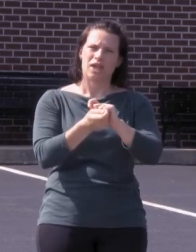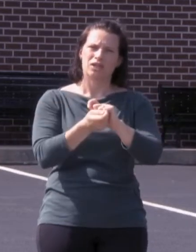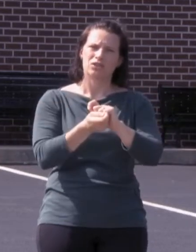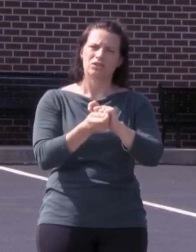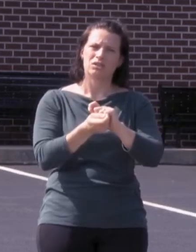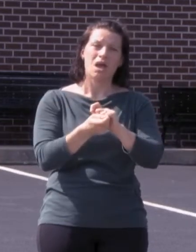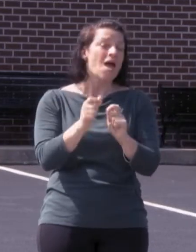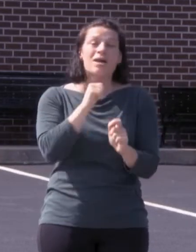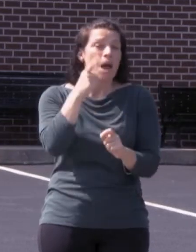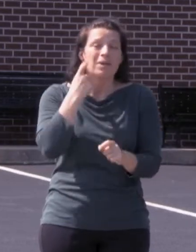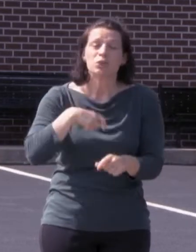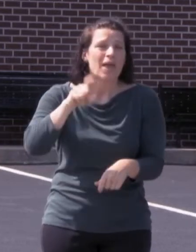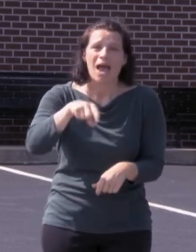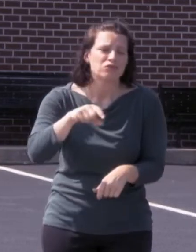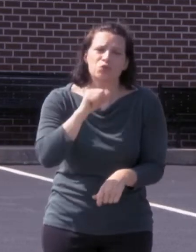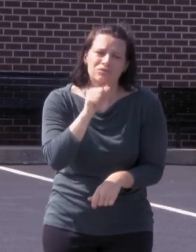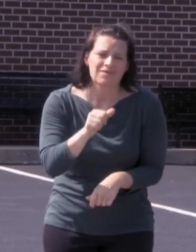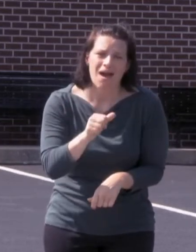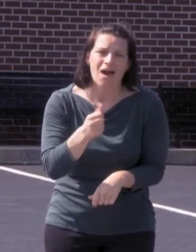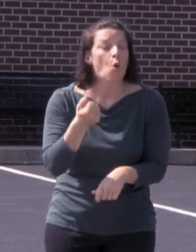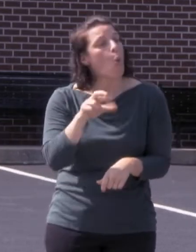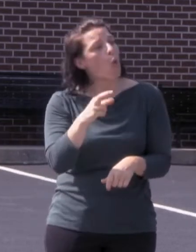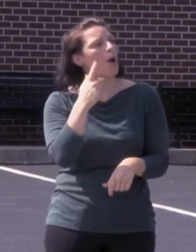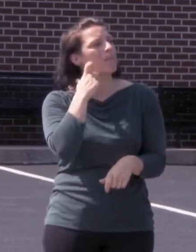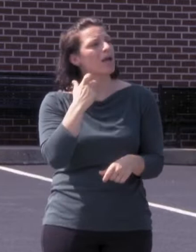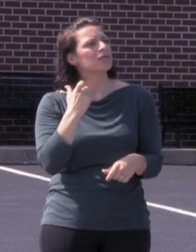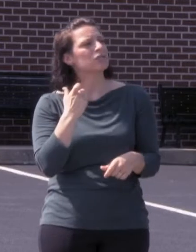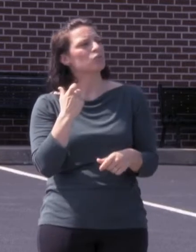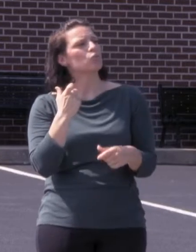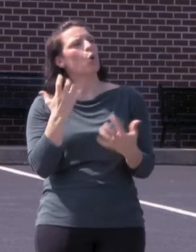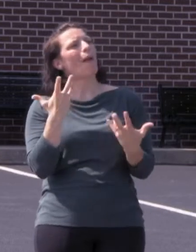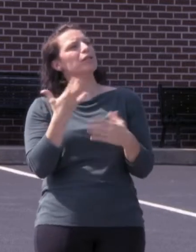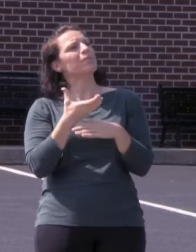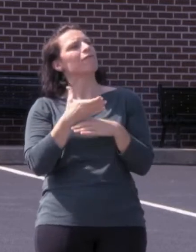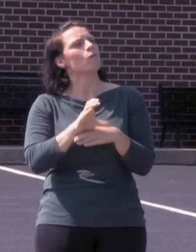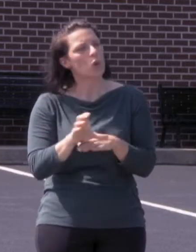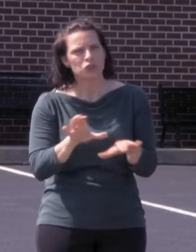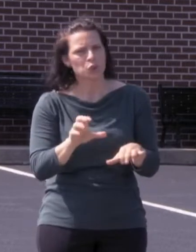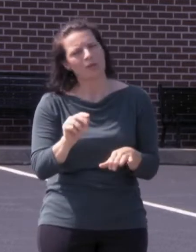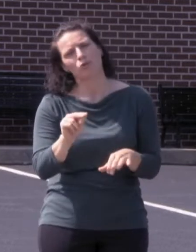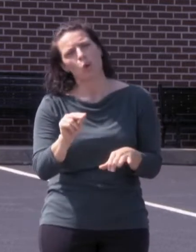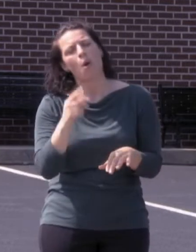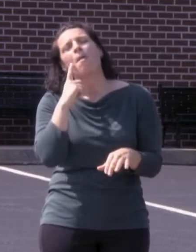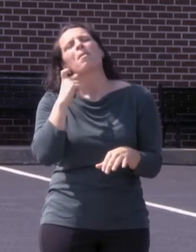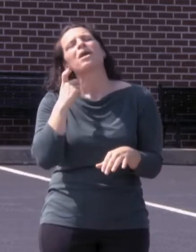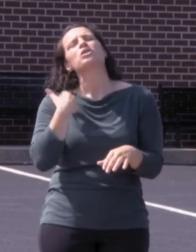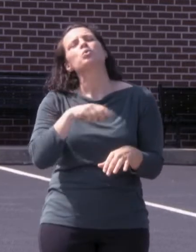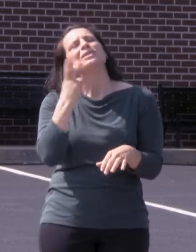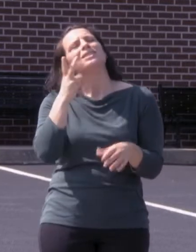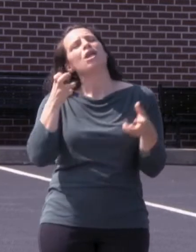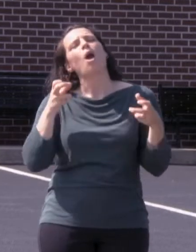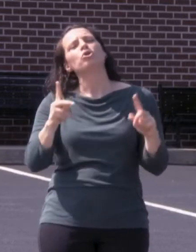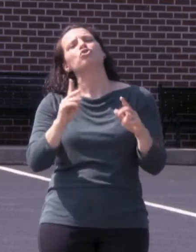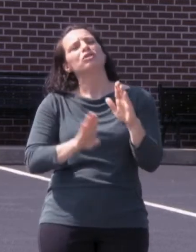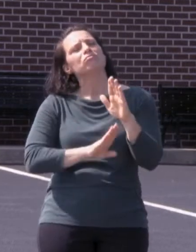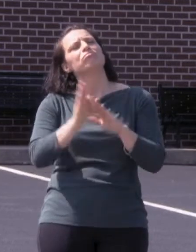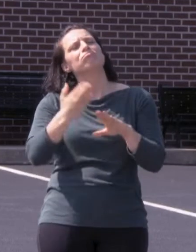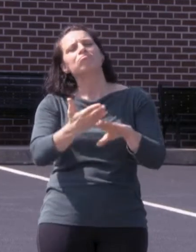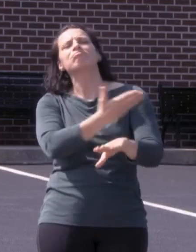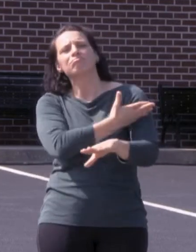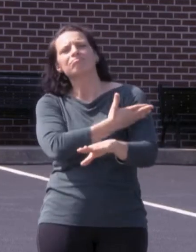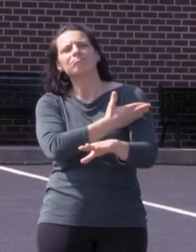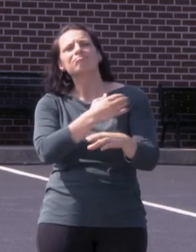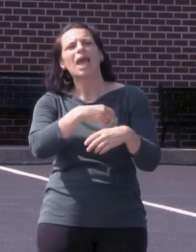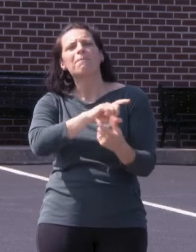Not because we have to or that we're waiting to be forced to do it, but because we see opportunities to grow and